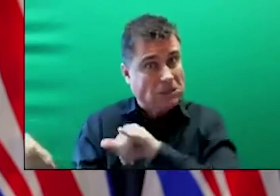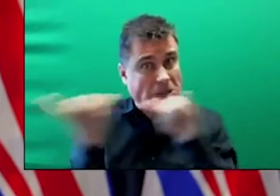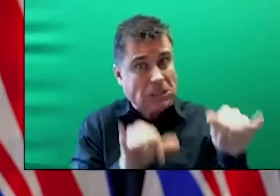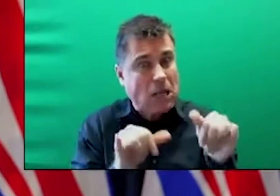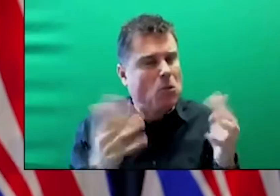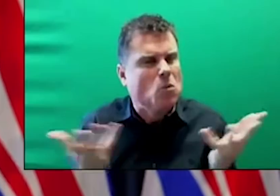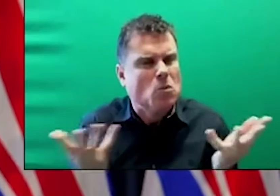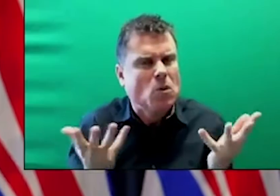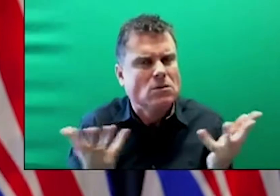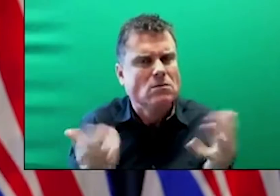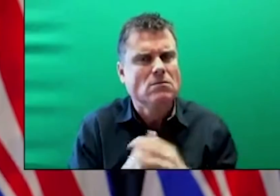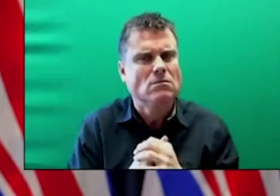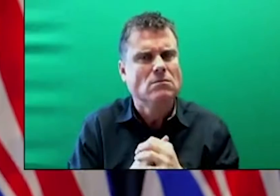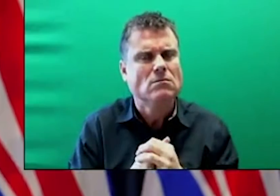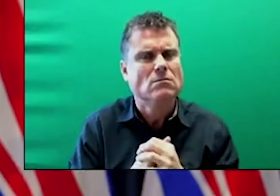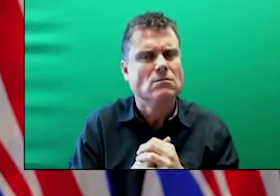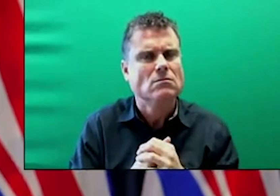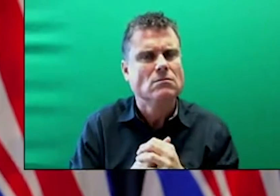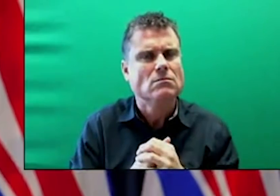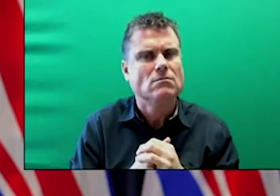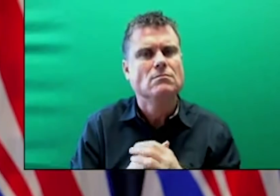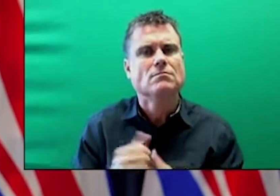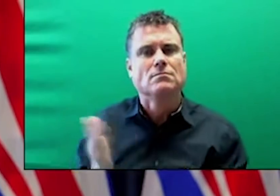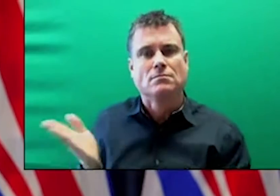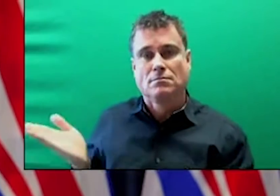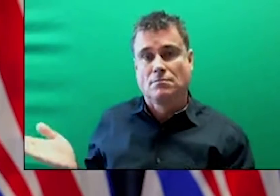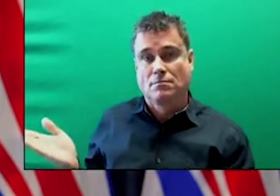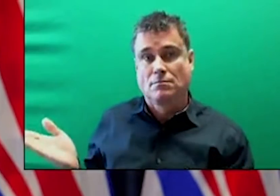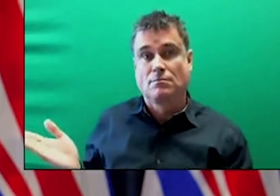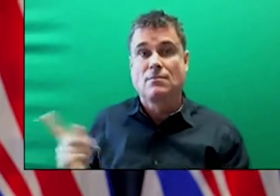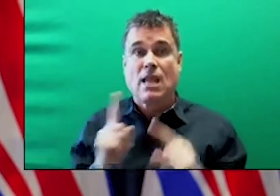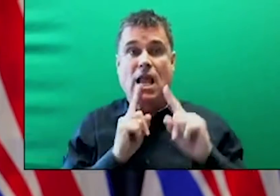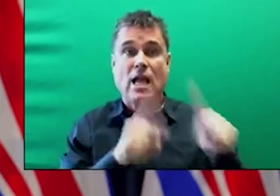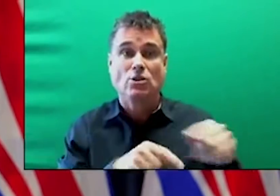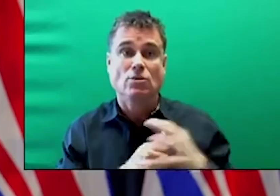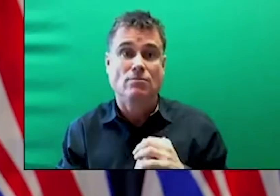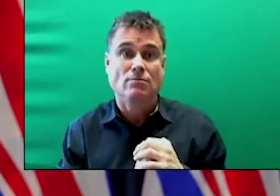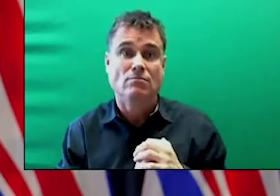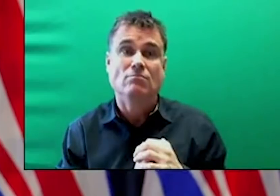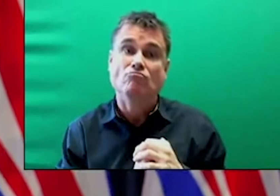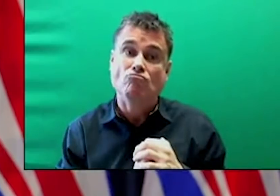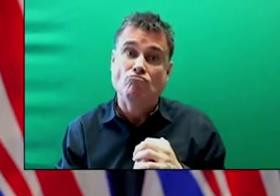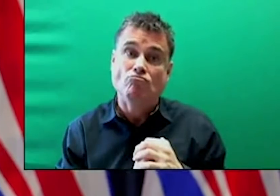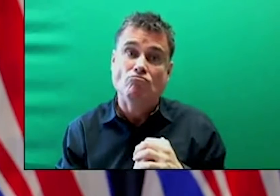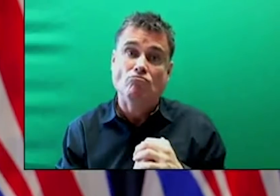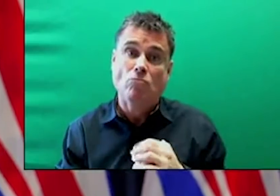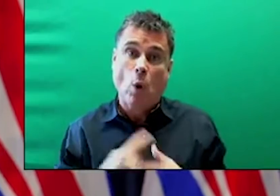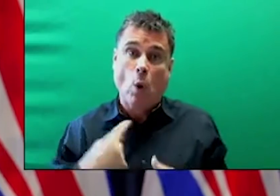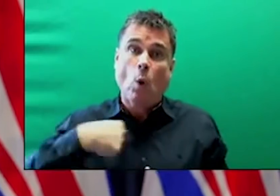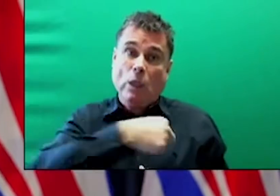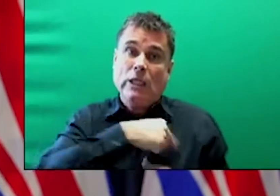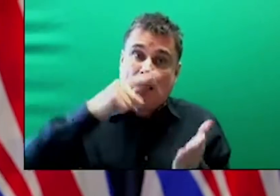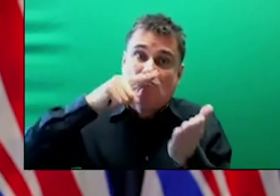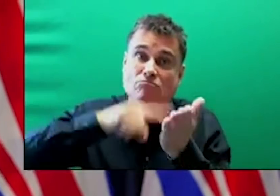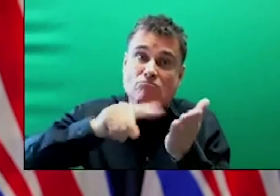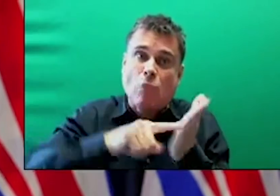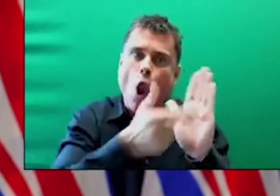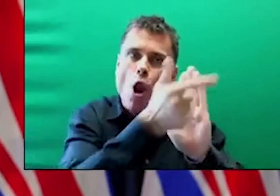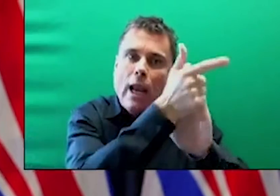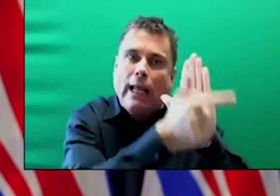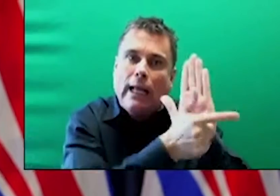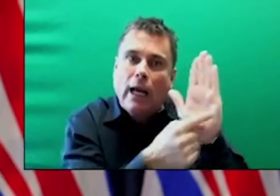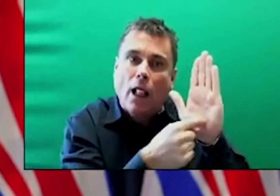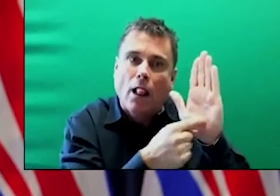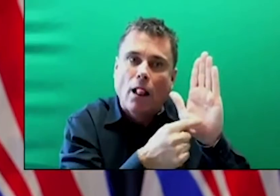want to focus on now is if you are coming to British Columbia on non-essential travel, I was going to say something and I'll pull back.